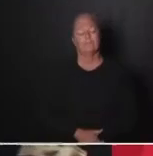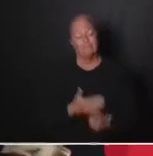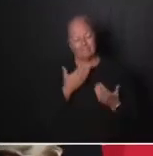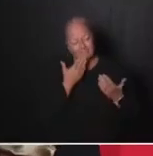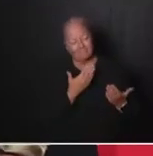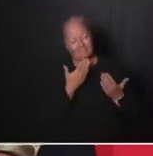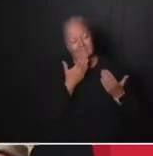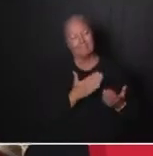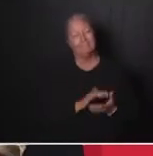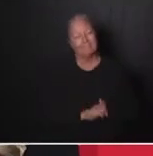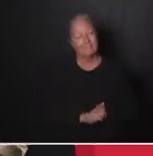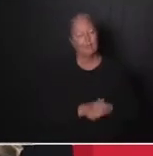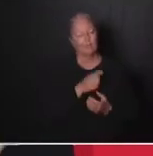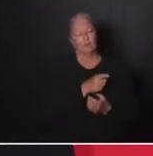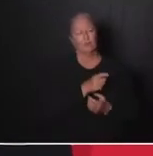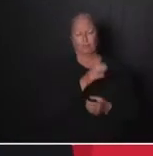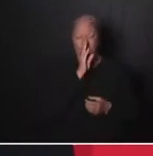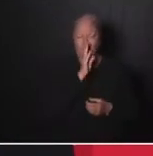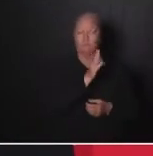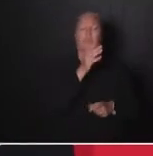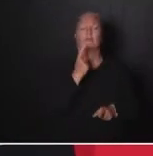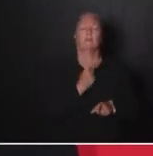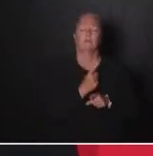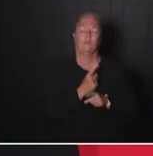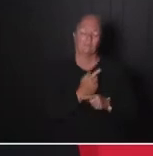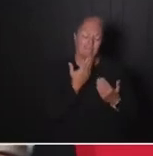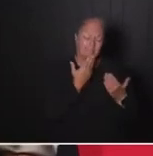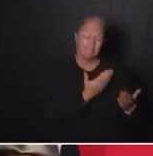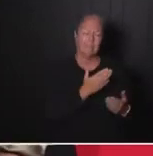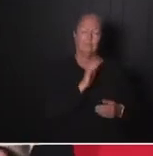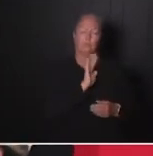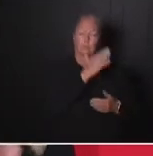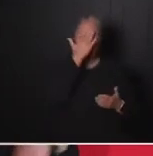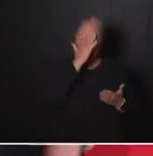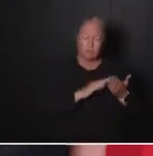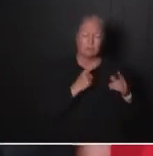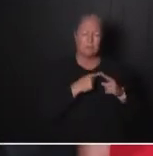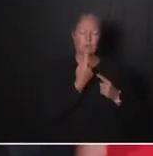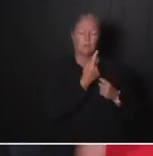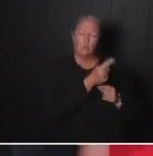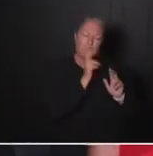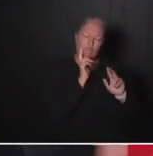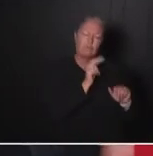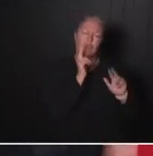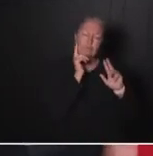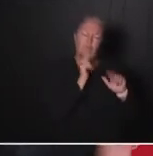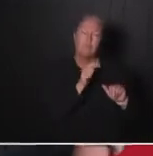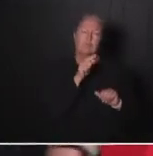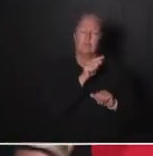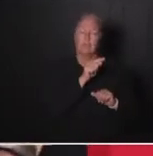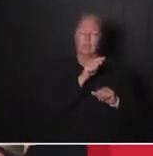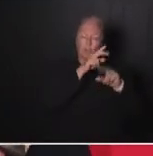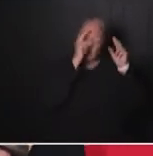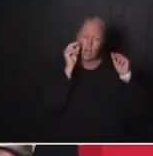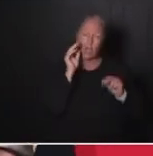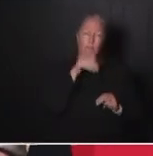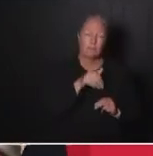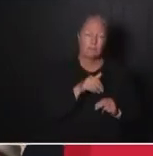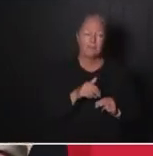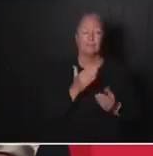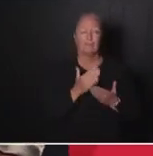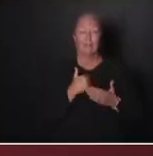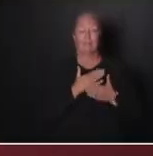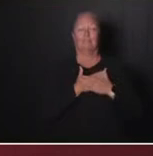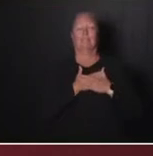for telling it like it is for you and for the people you care for so much, Jude. It's been